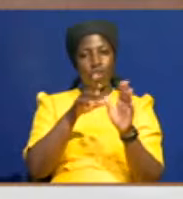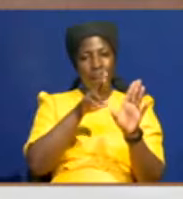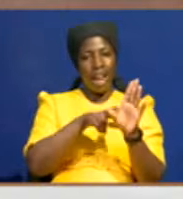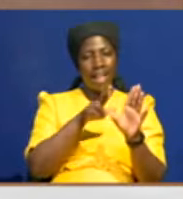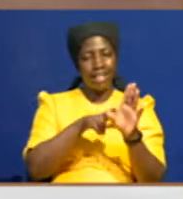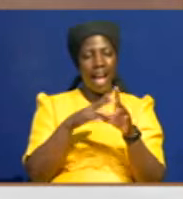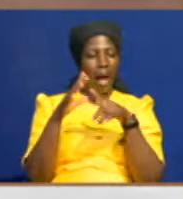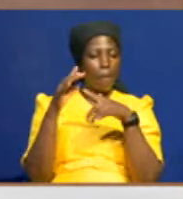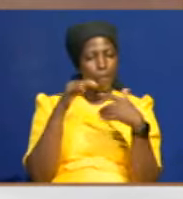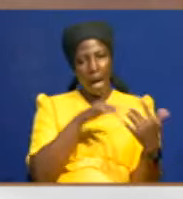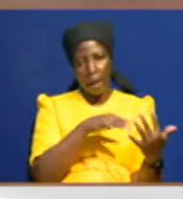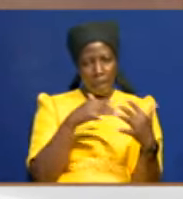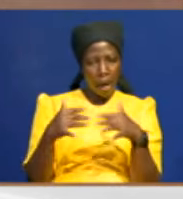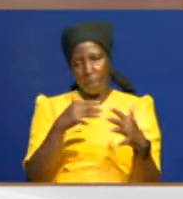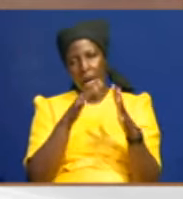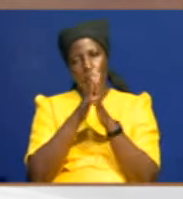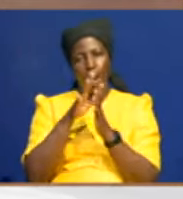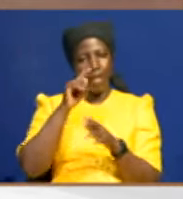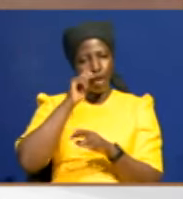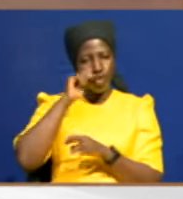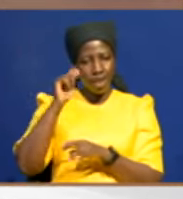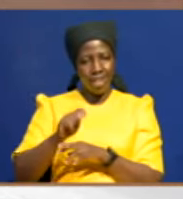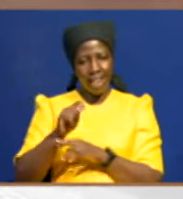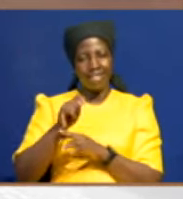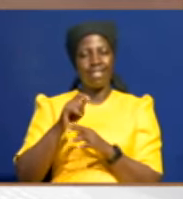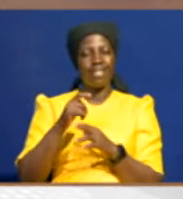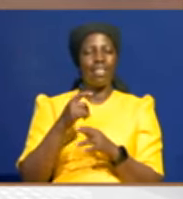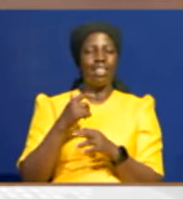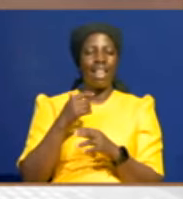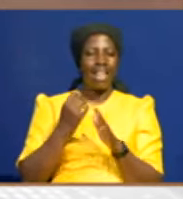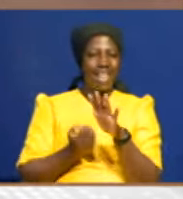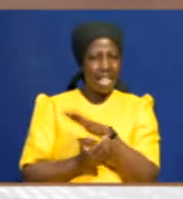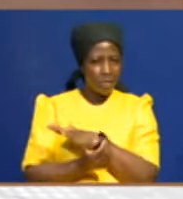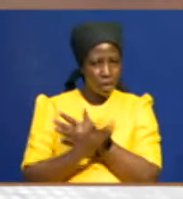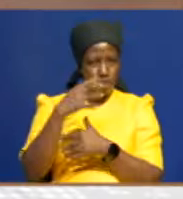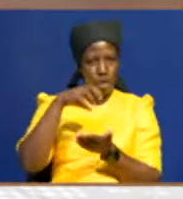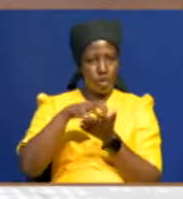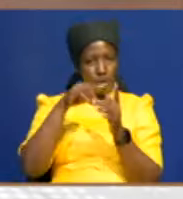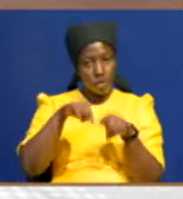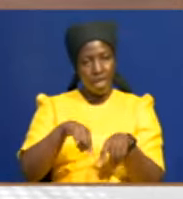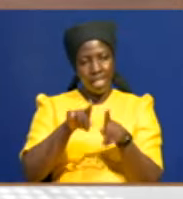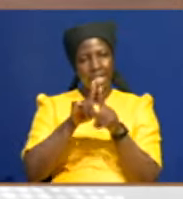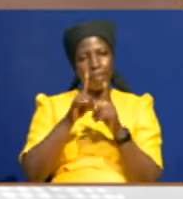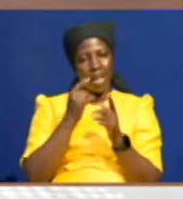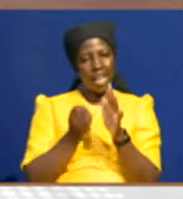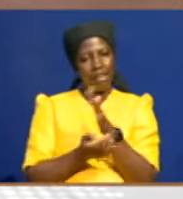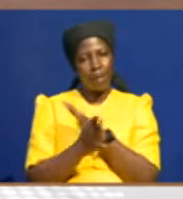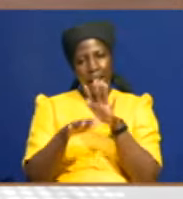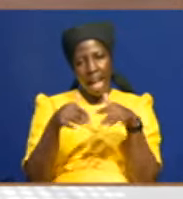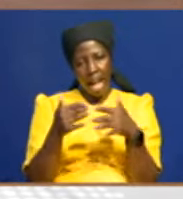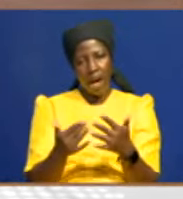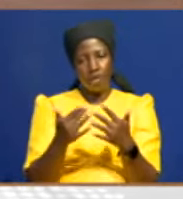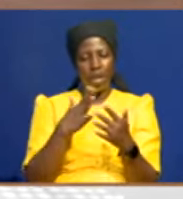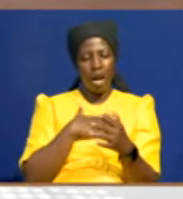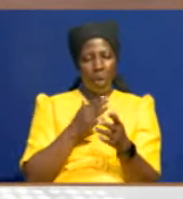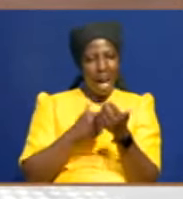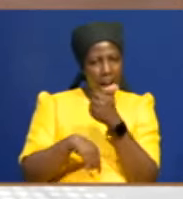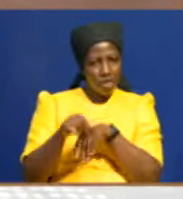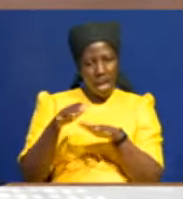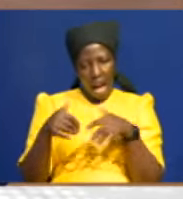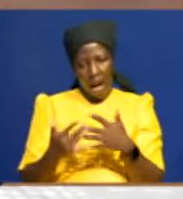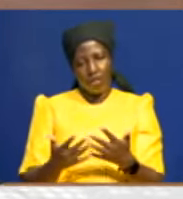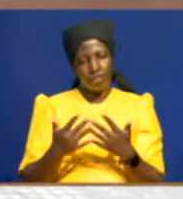Ukraine. I described the situation today. I also described our efforts, how we are welcoming Ukrainian refugees, and